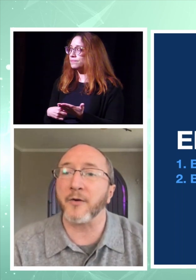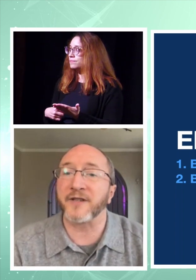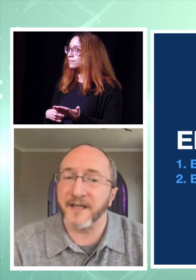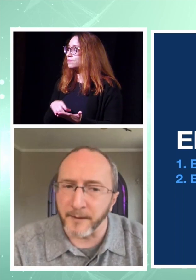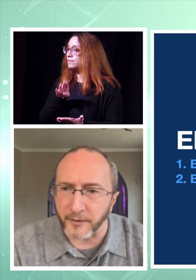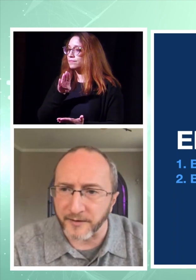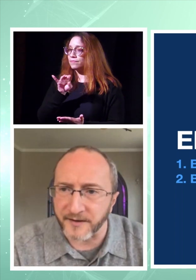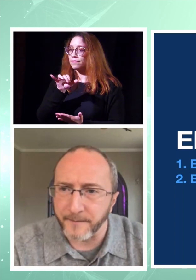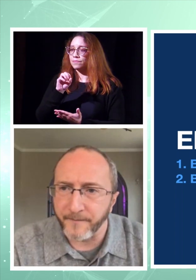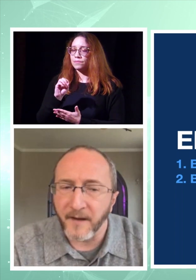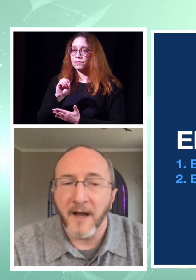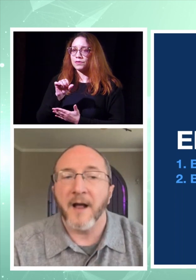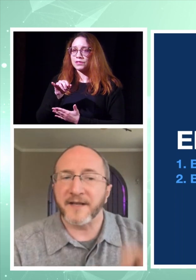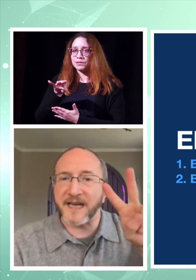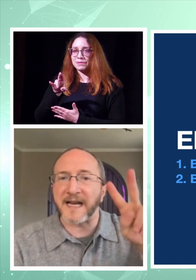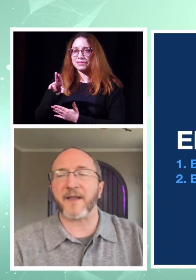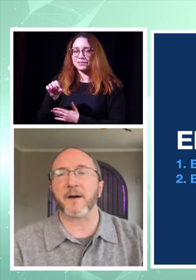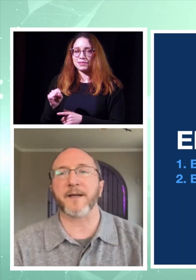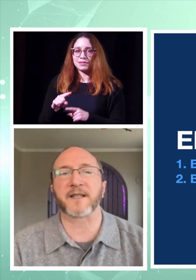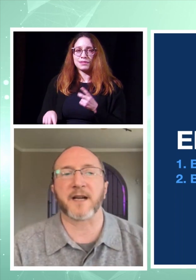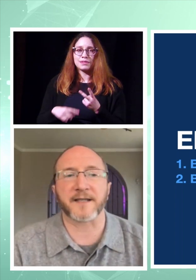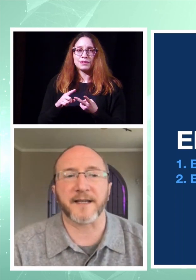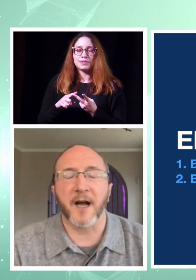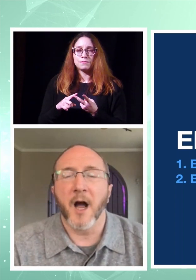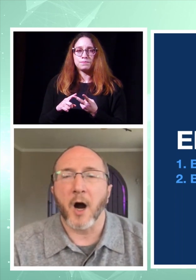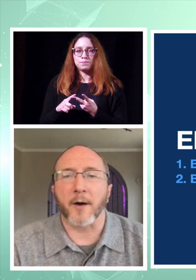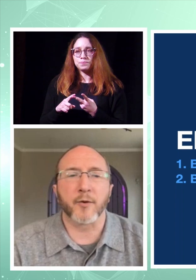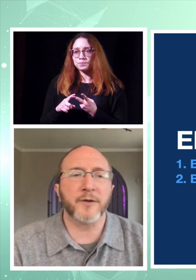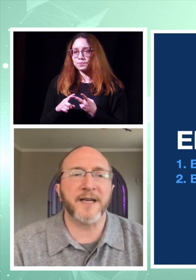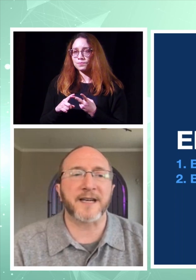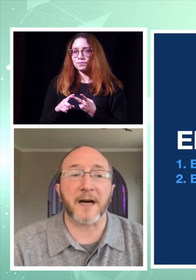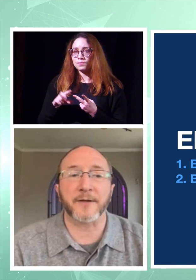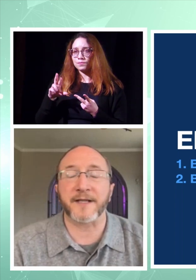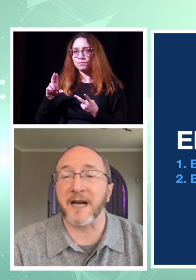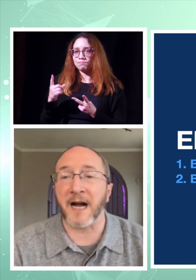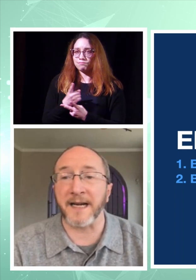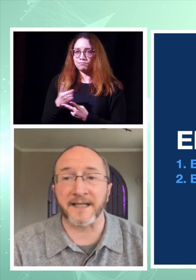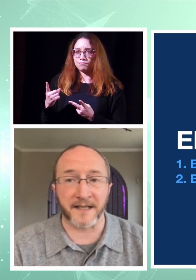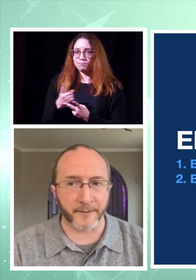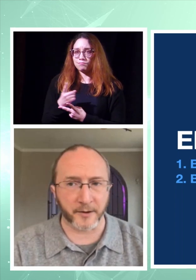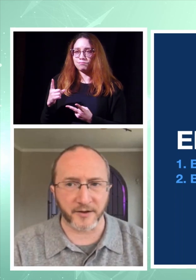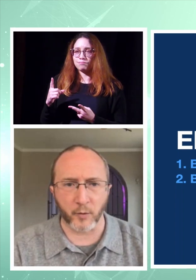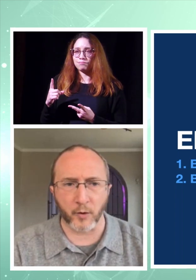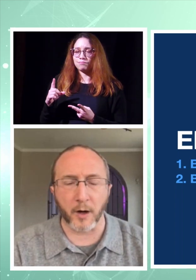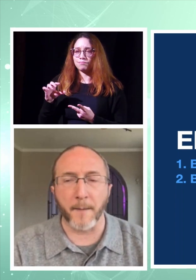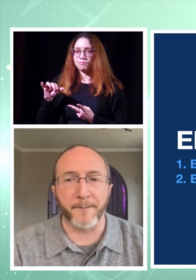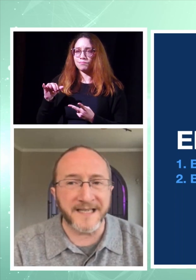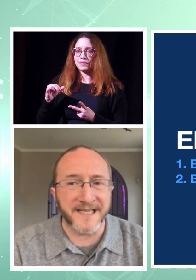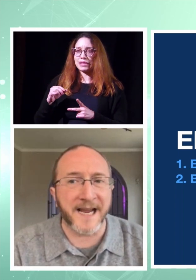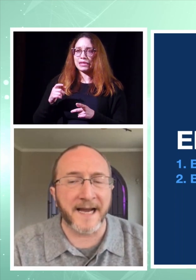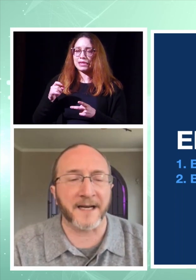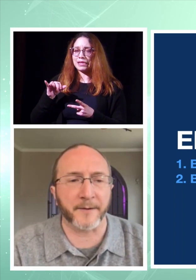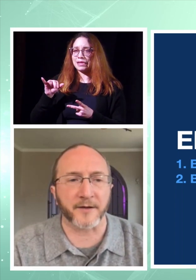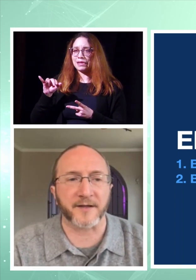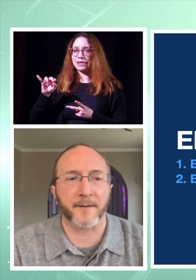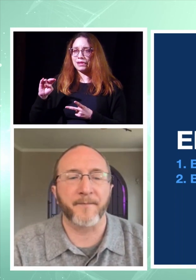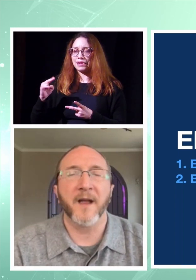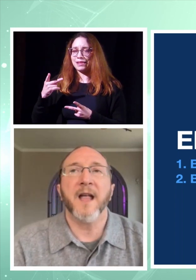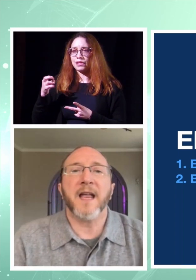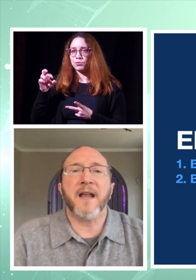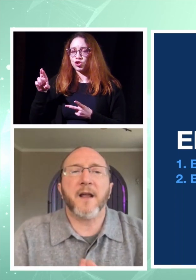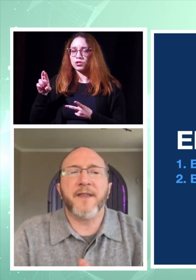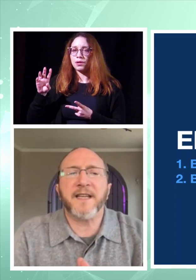called biosimilars. The second that I'll be discussing are bruton tyrosine kinase inhibitors, or BTK